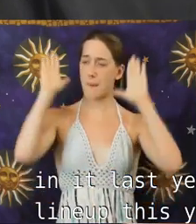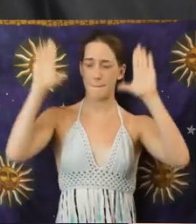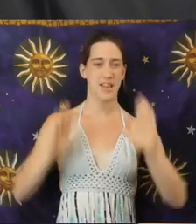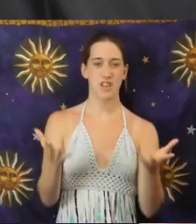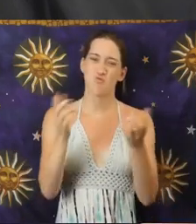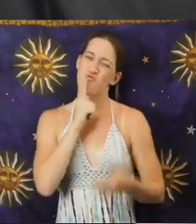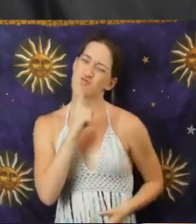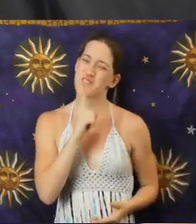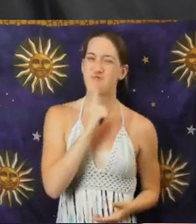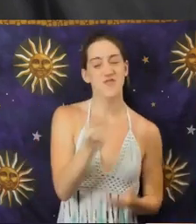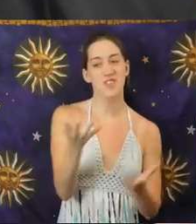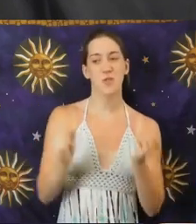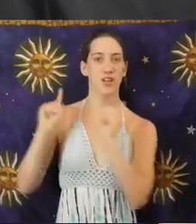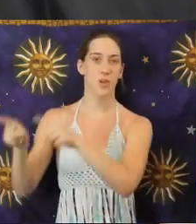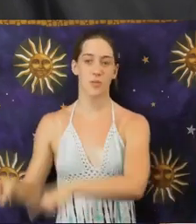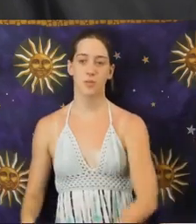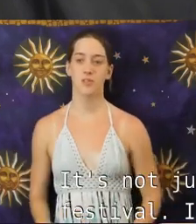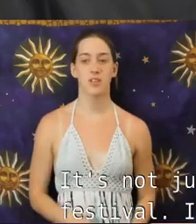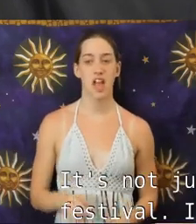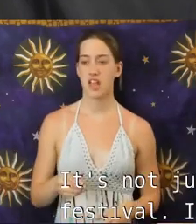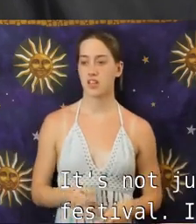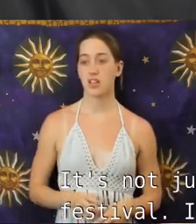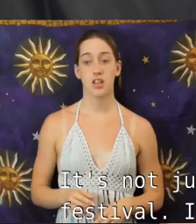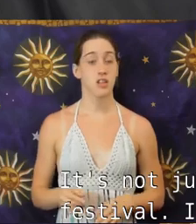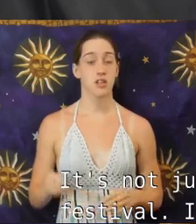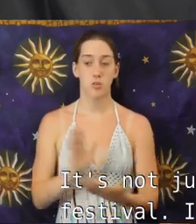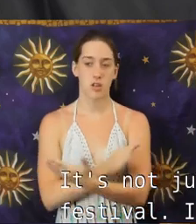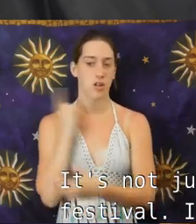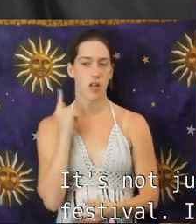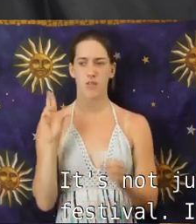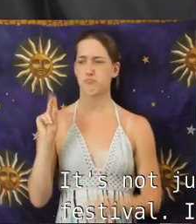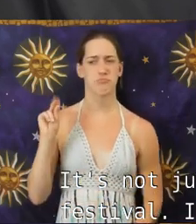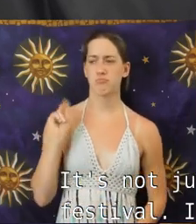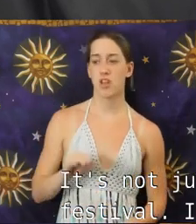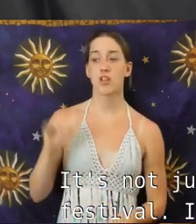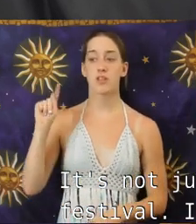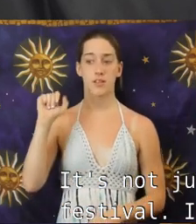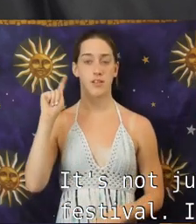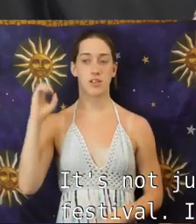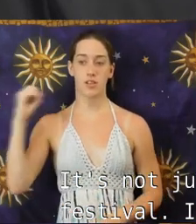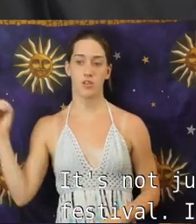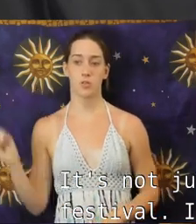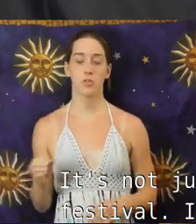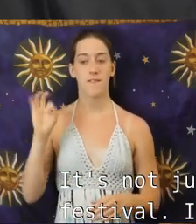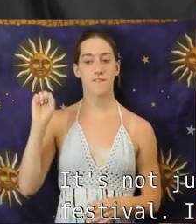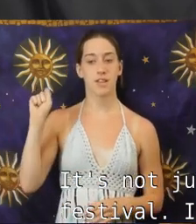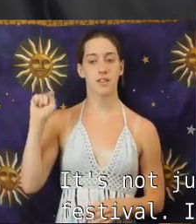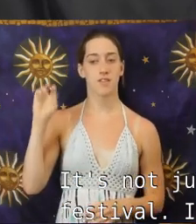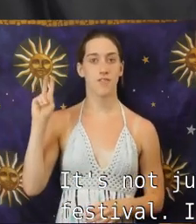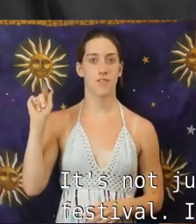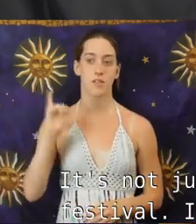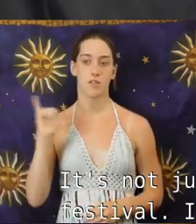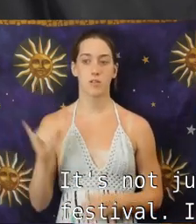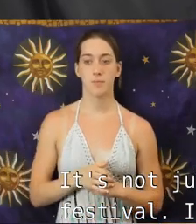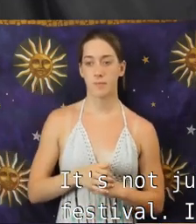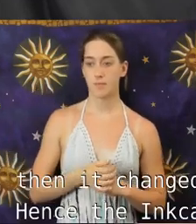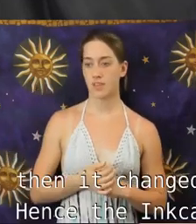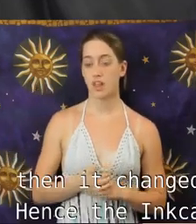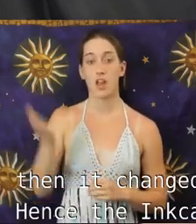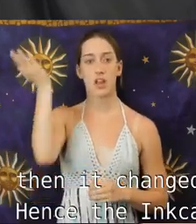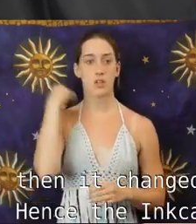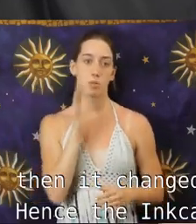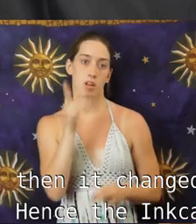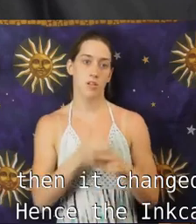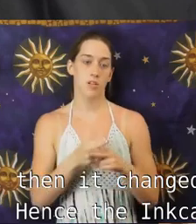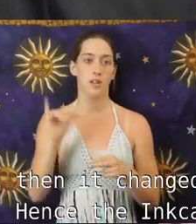to miss it. But it's not just a music festival, it's also a tattoo festival. It used to be called Ink and the Clink, but then